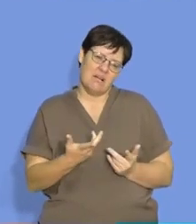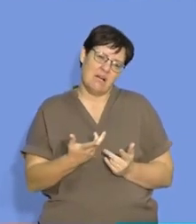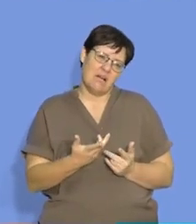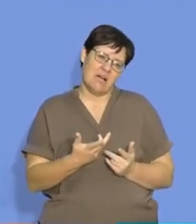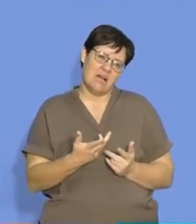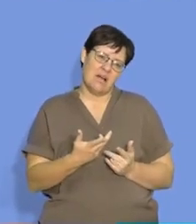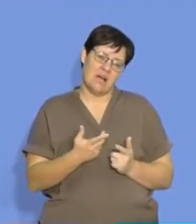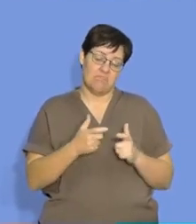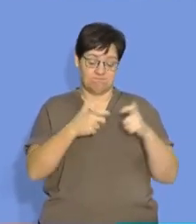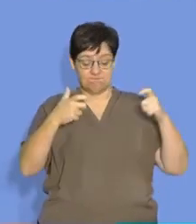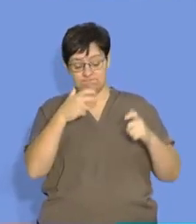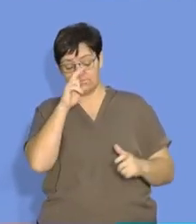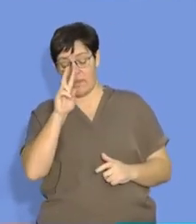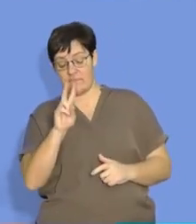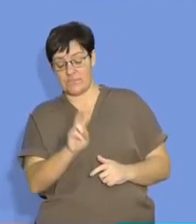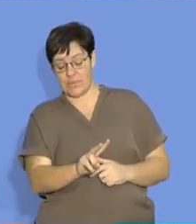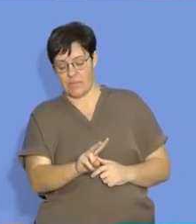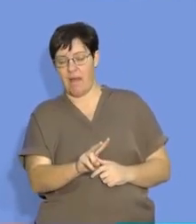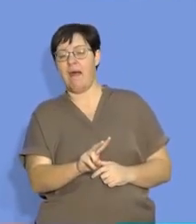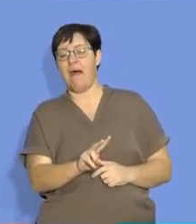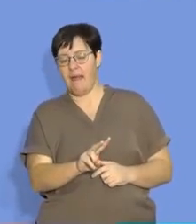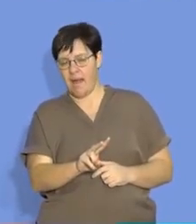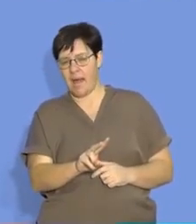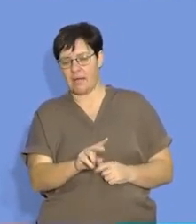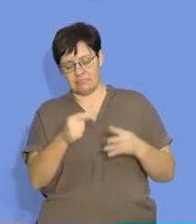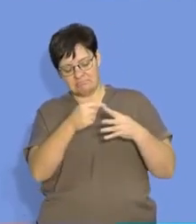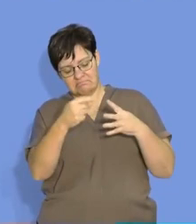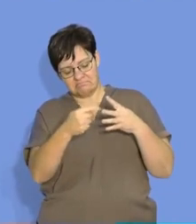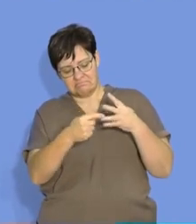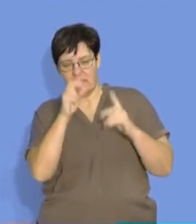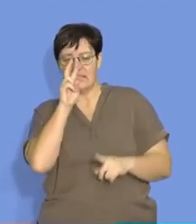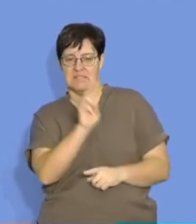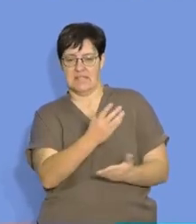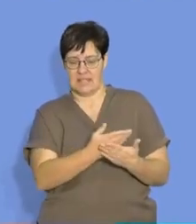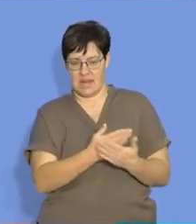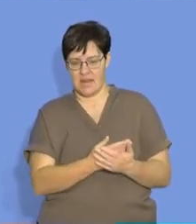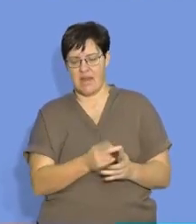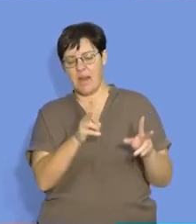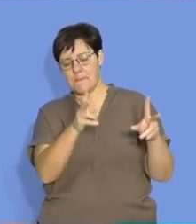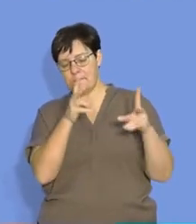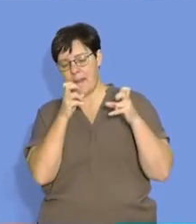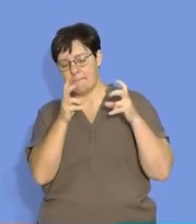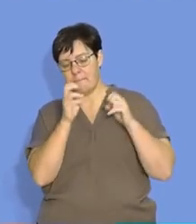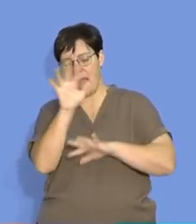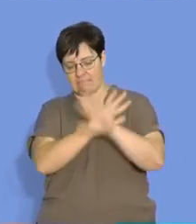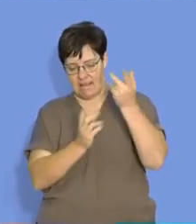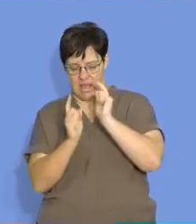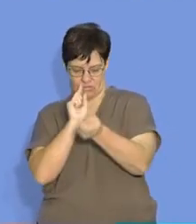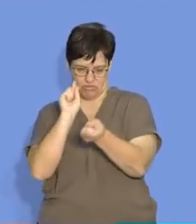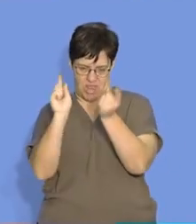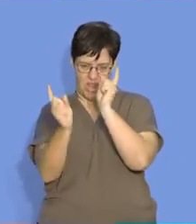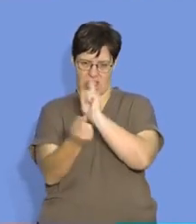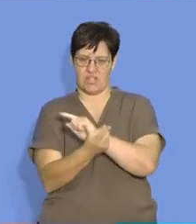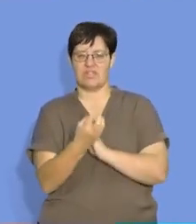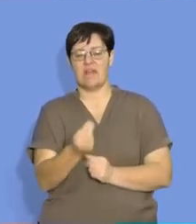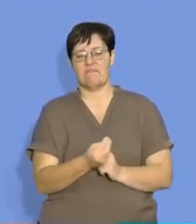a macroscopic view, we can see certain things. We can observe a color change.